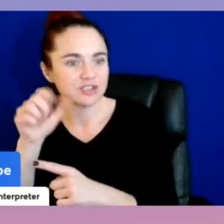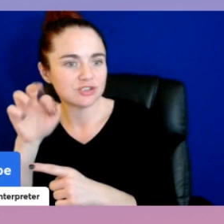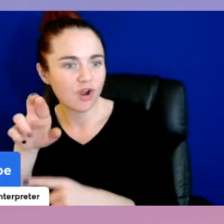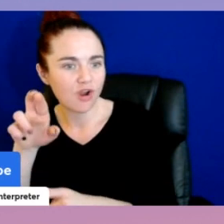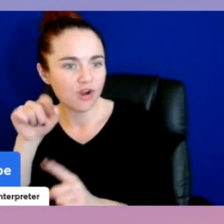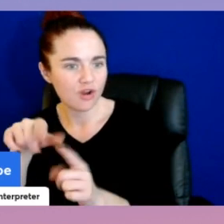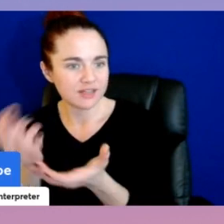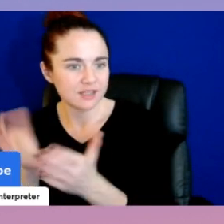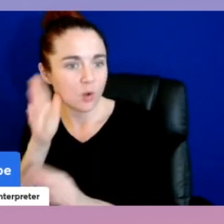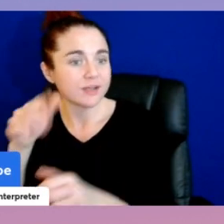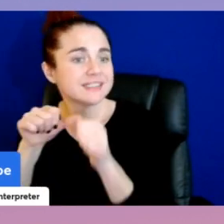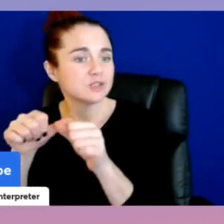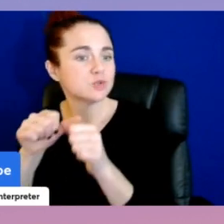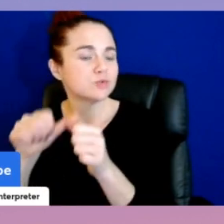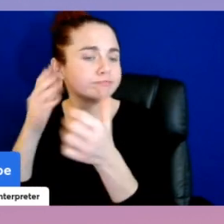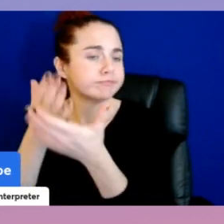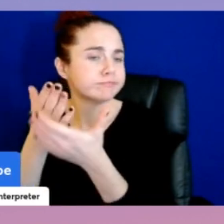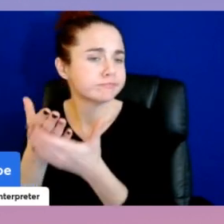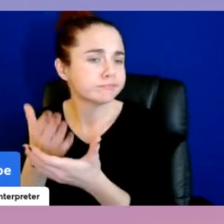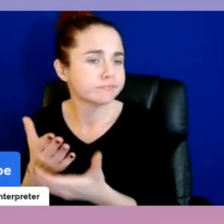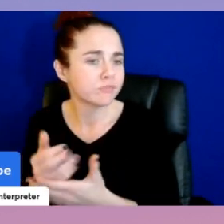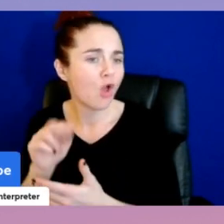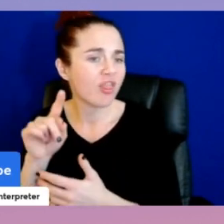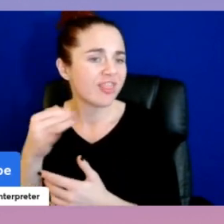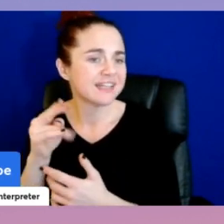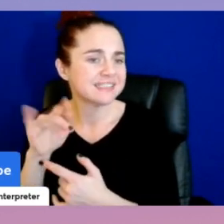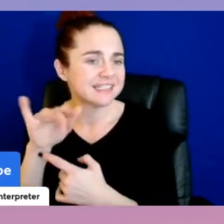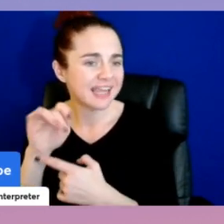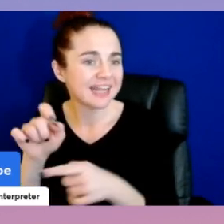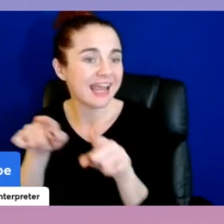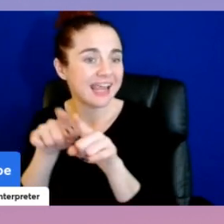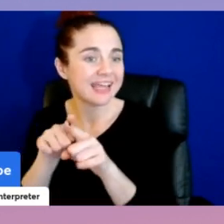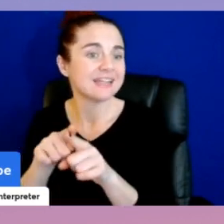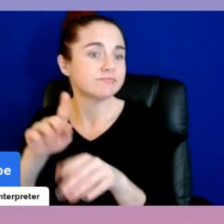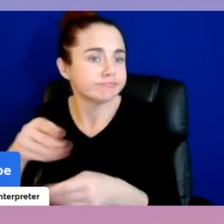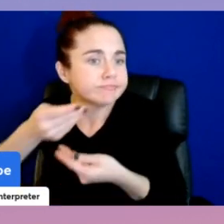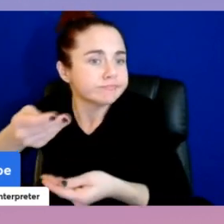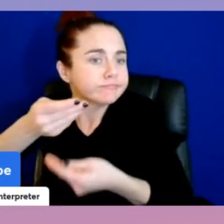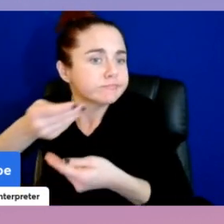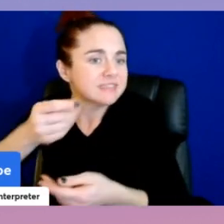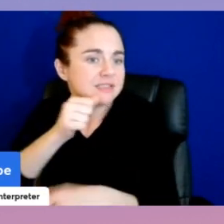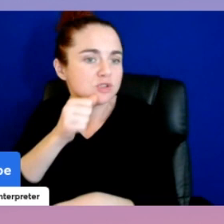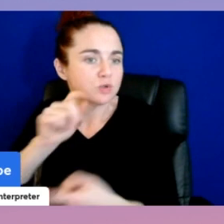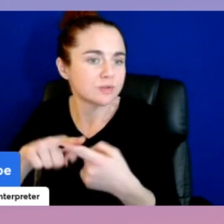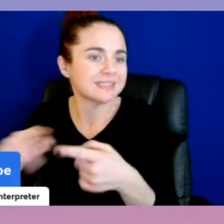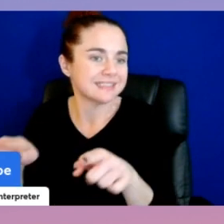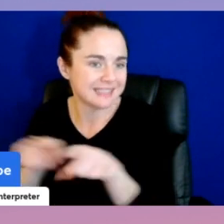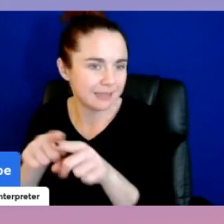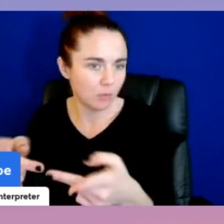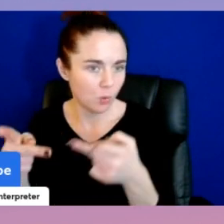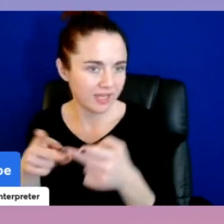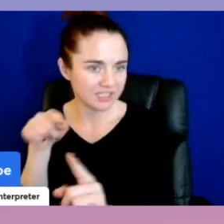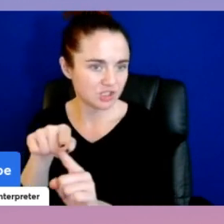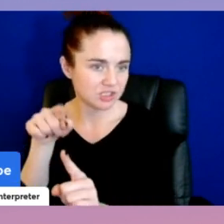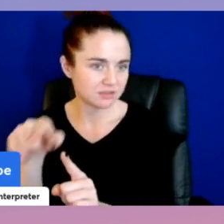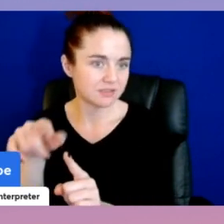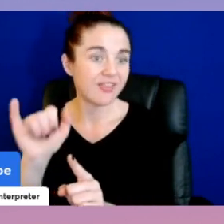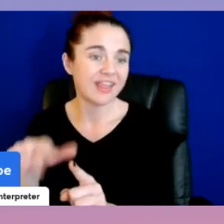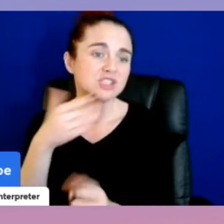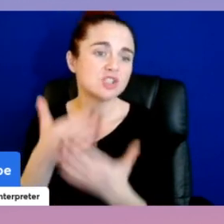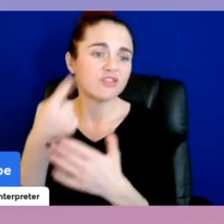container, which will continue to authenticate and render secrets to the same location as the pod runs. And this one's really good for